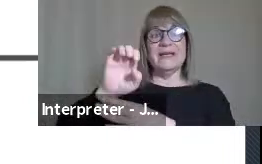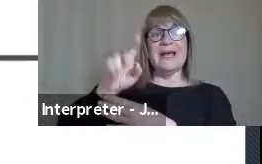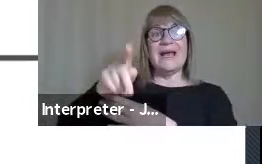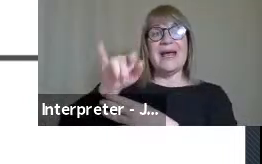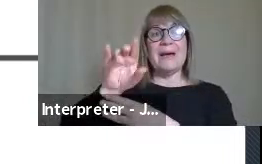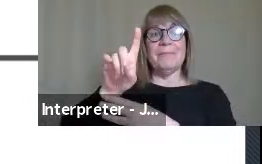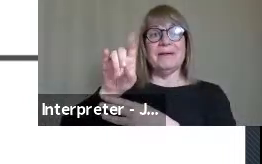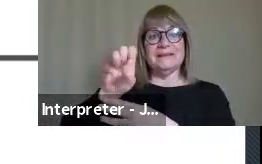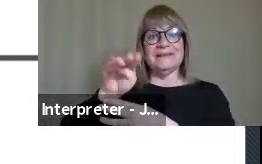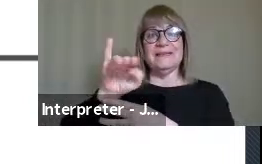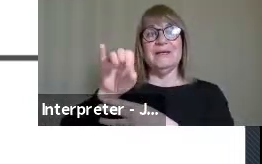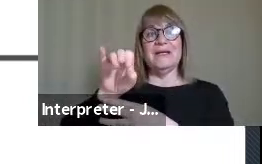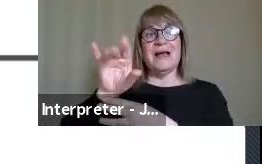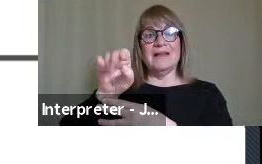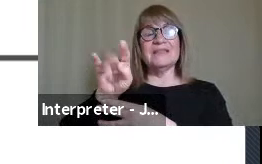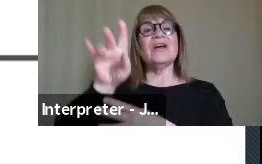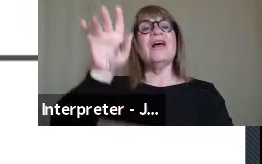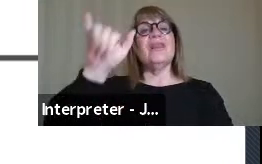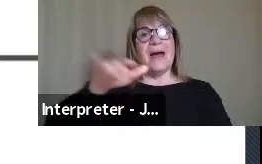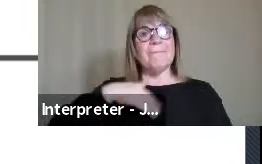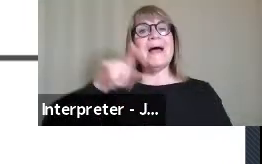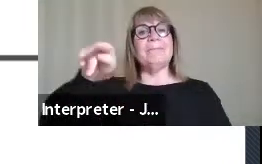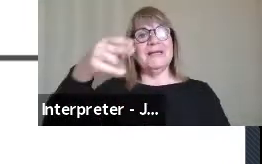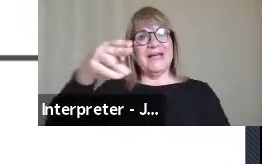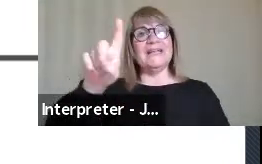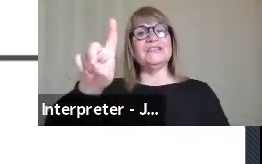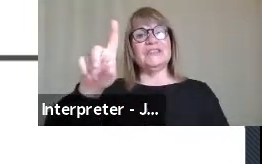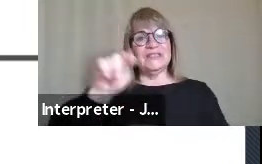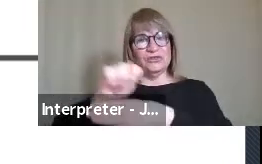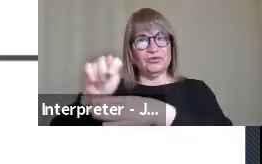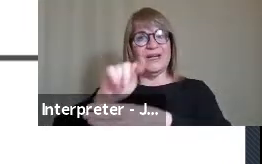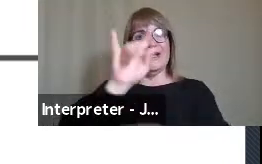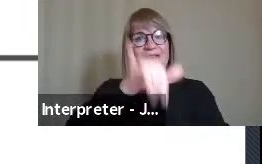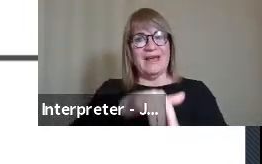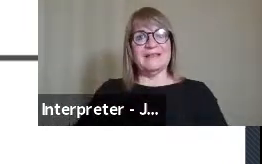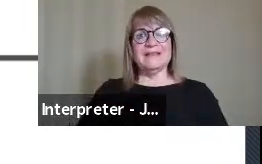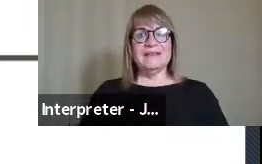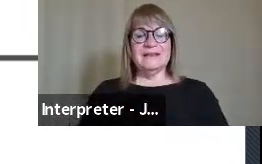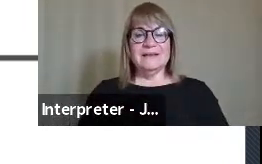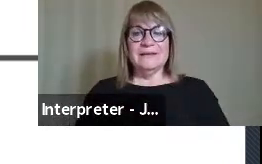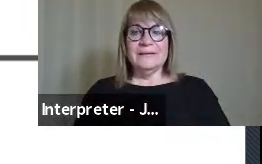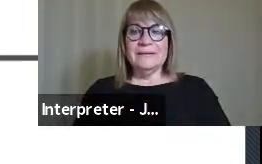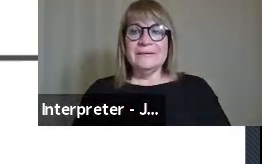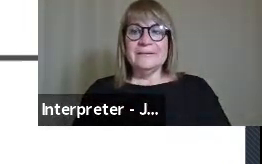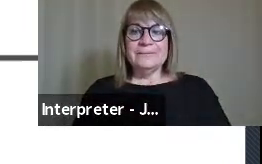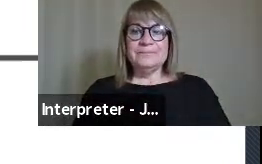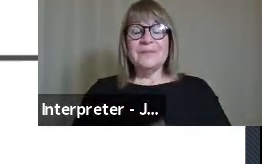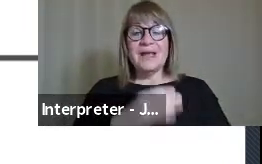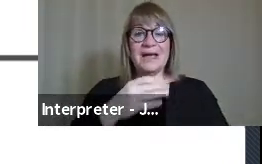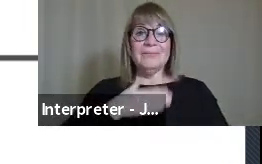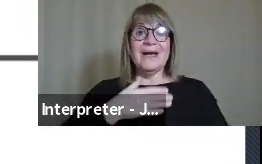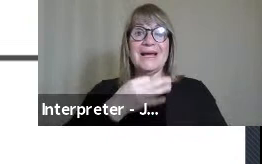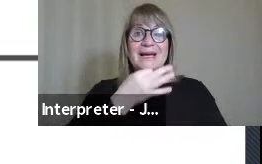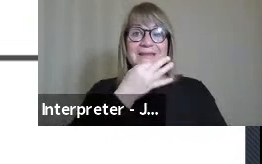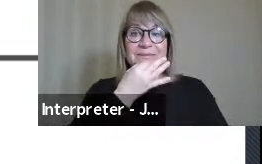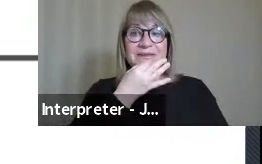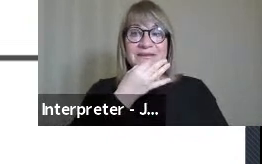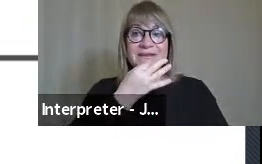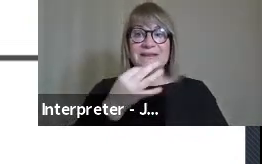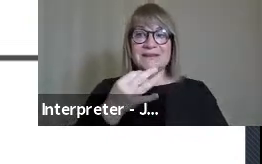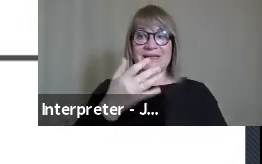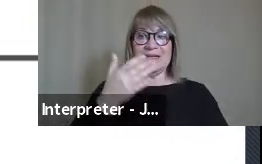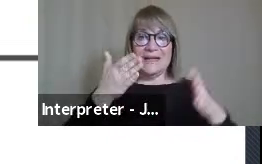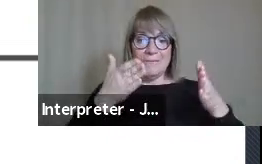doctoral training was in um and then also the expertise insight and methodological uh insight of